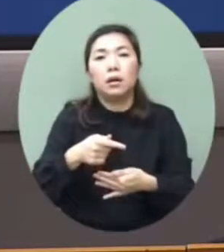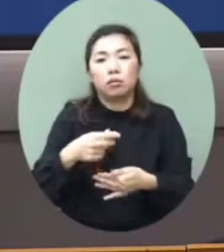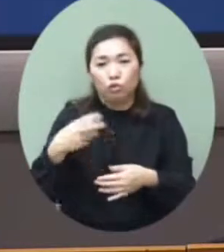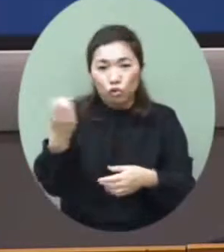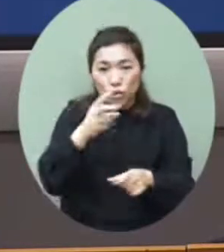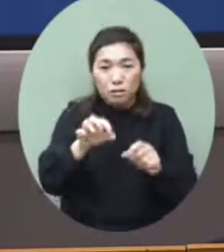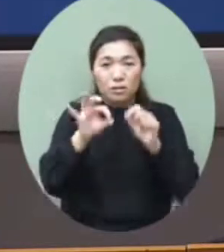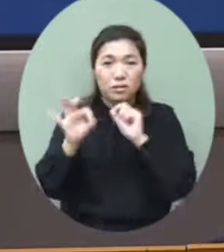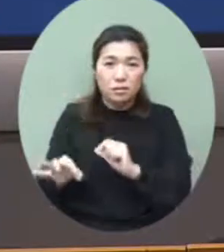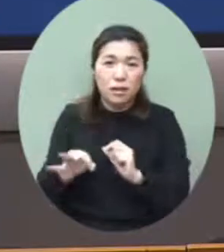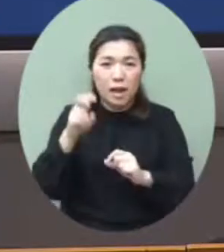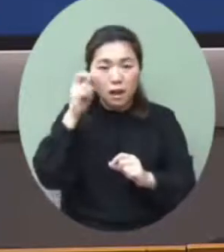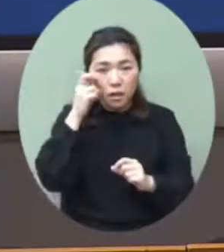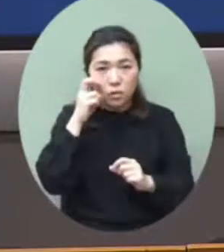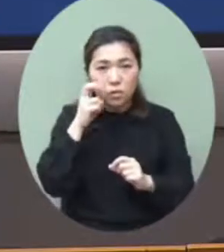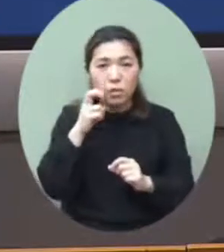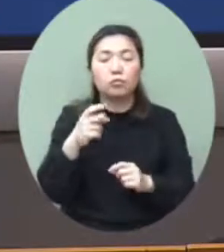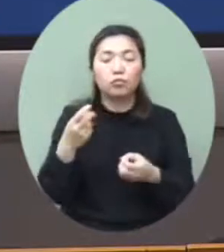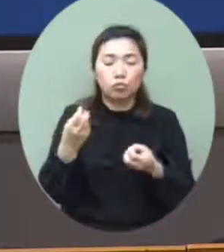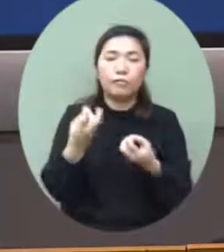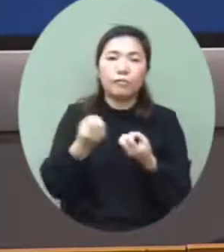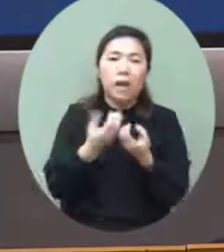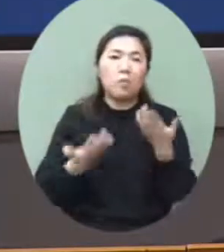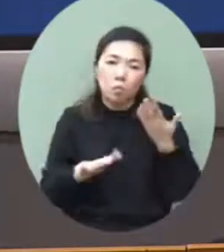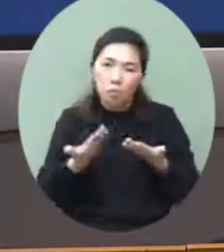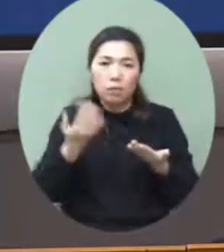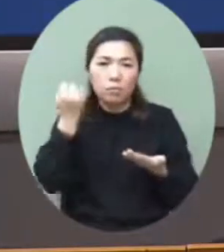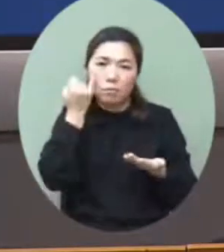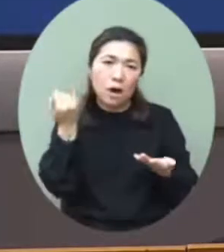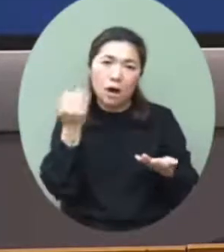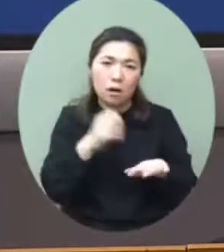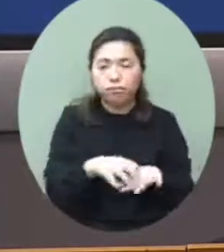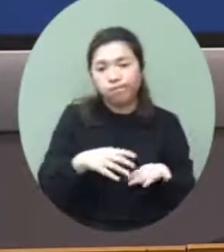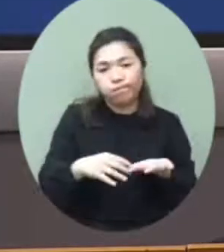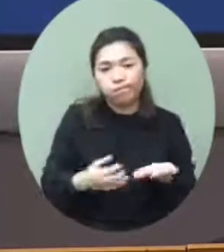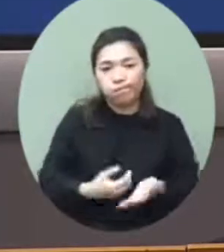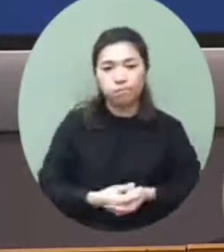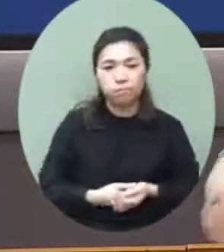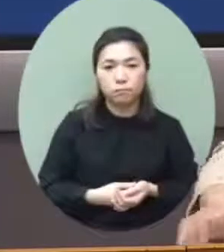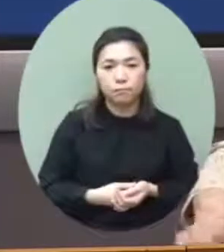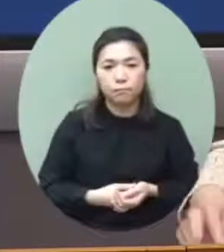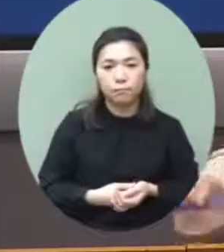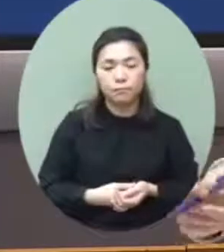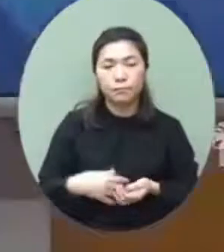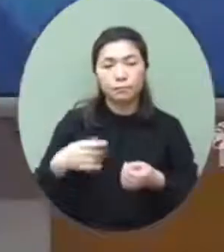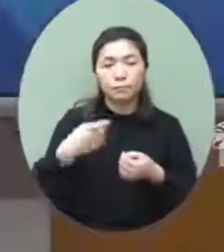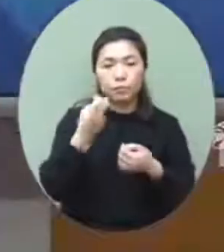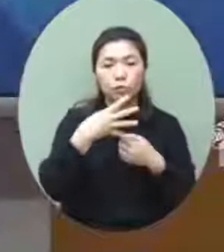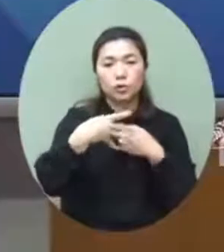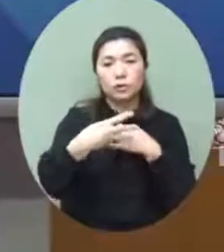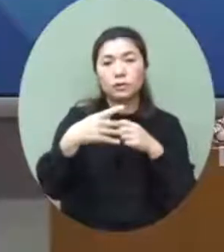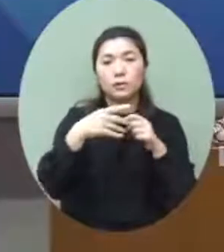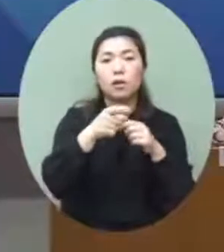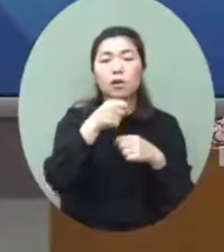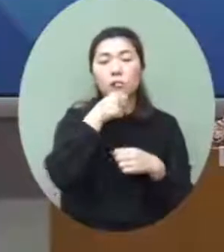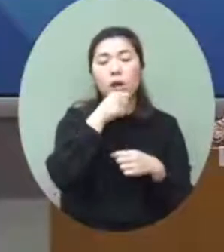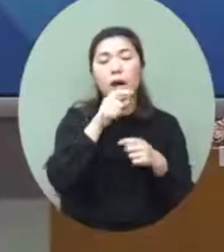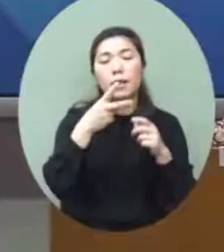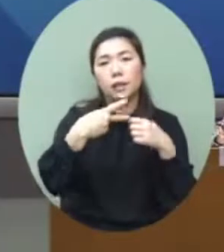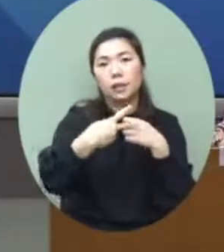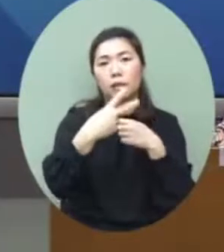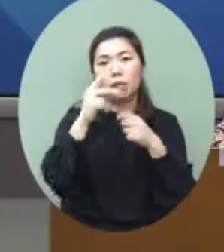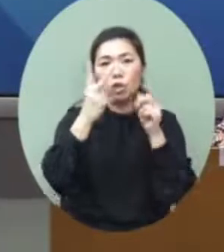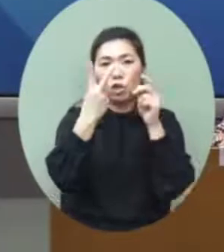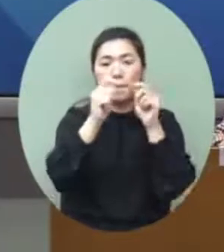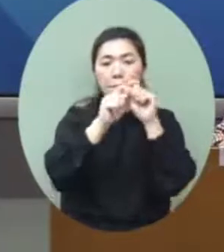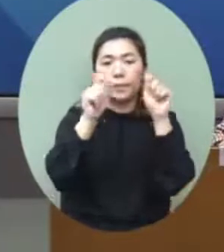central government agreed to a postponement. So I believe similar considerations will be in play for